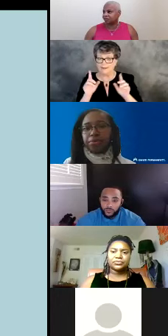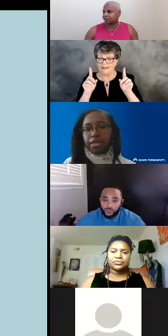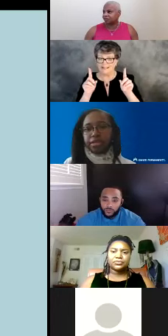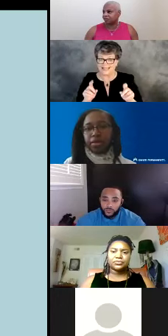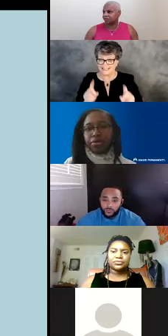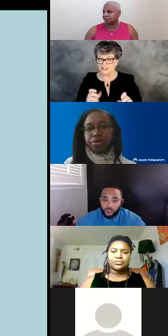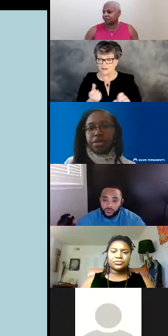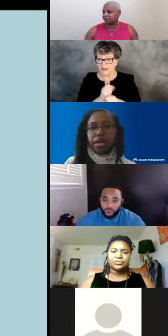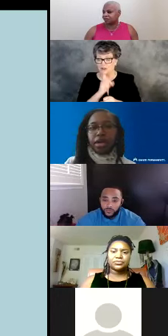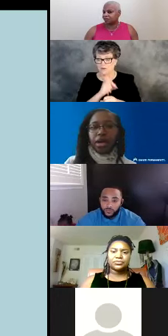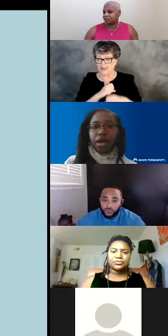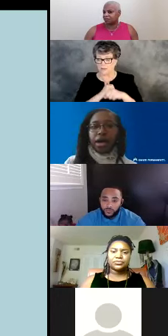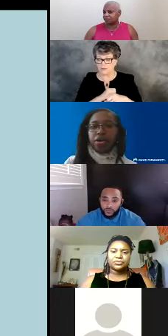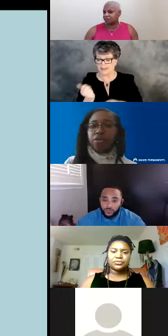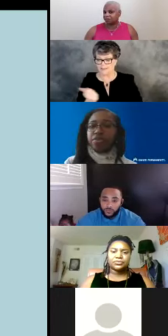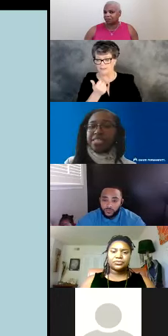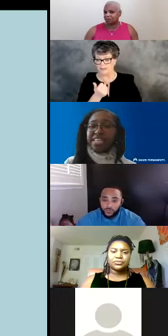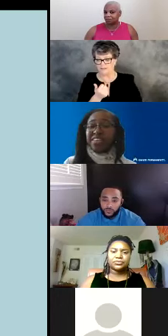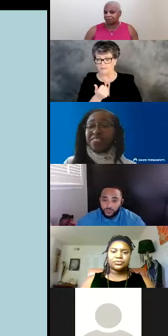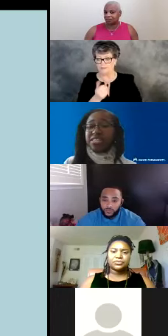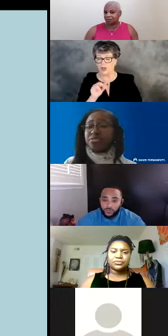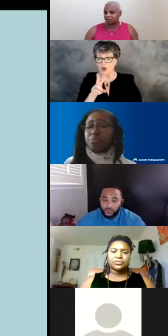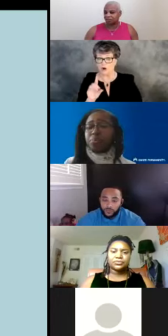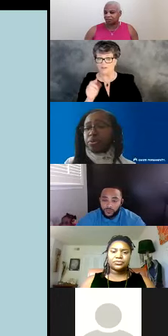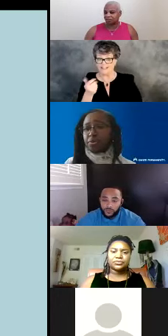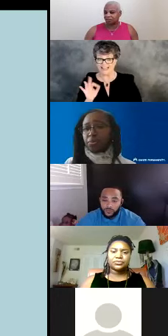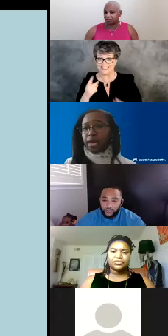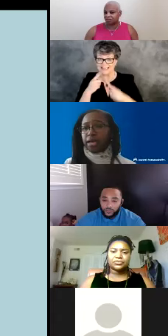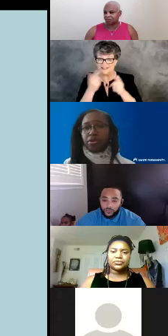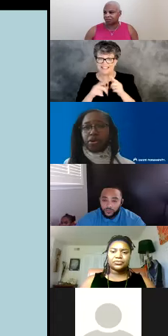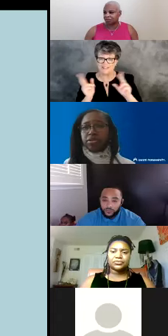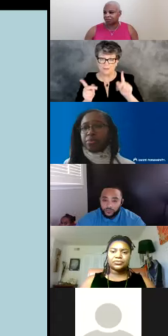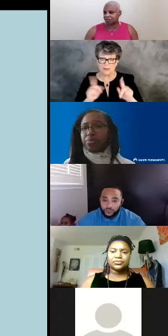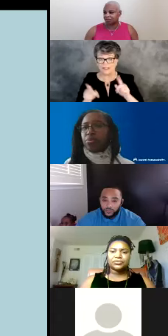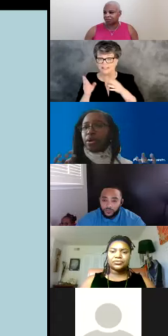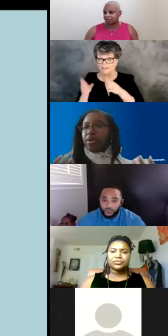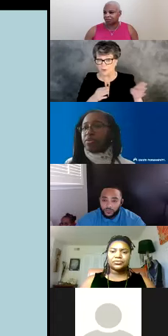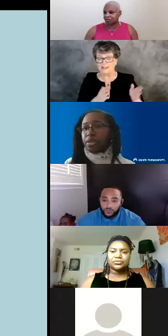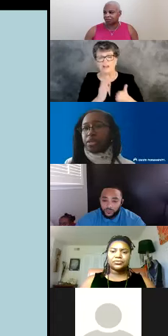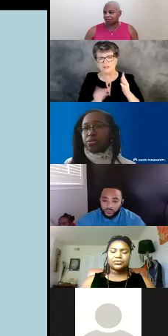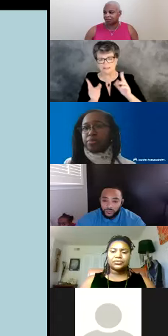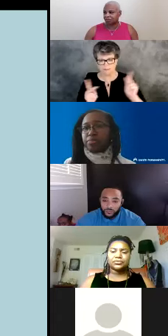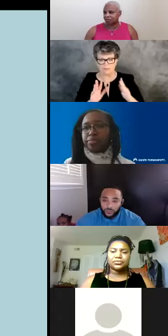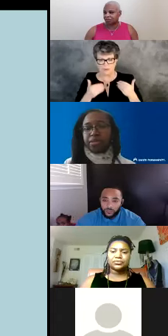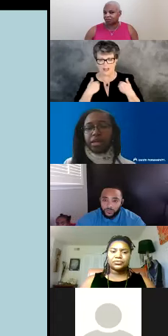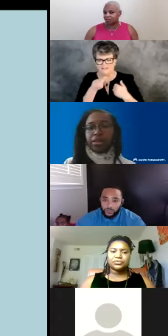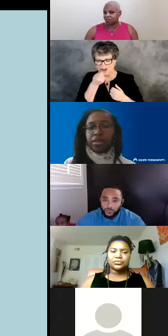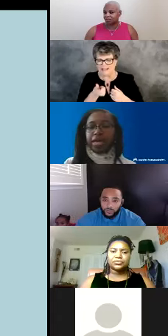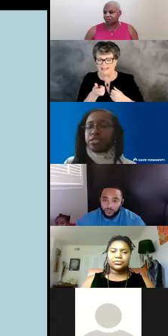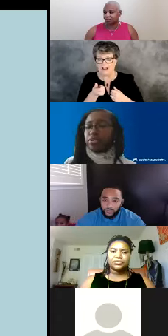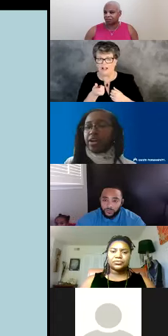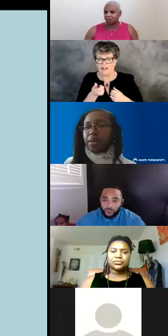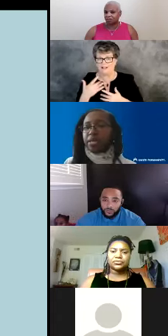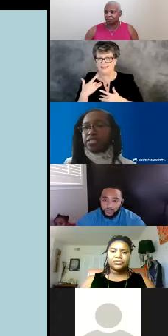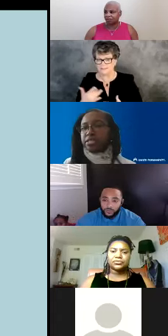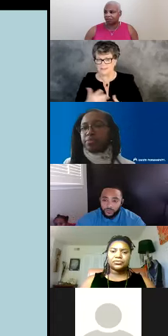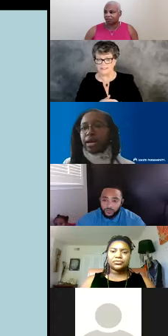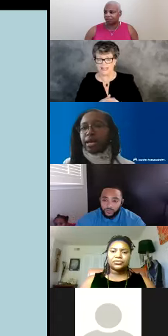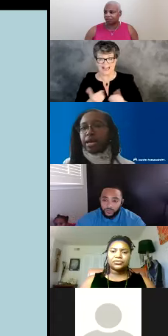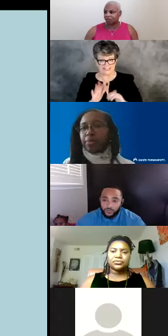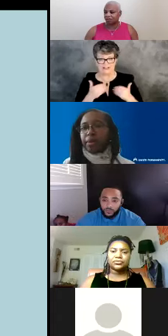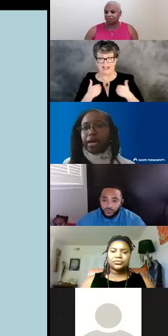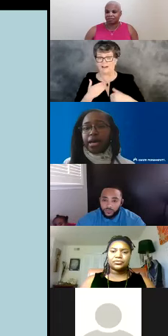can protect others. COVID-19 affects different people in different ways. There are some people who have very little symptoms. I still have patients